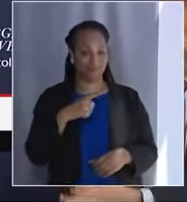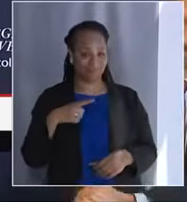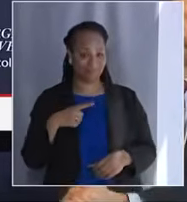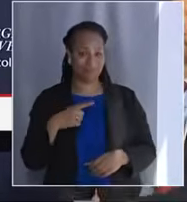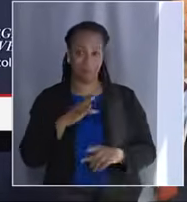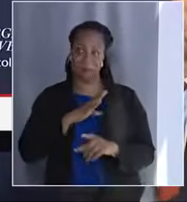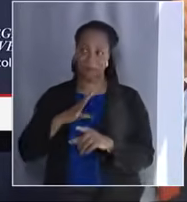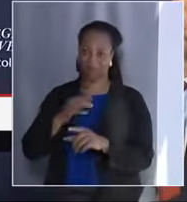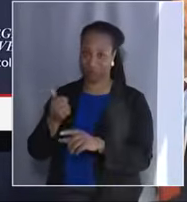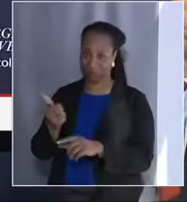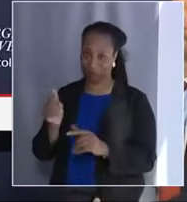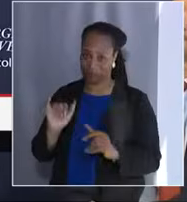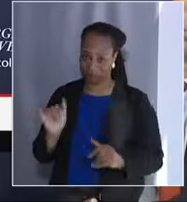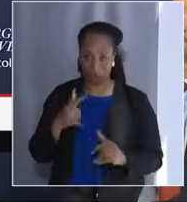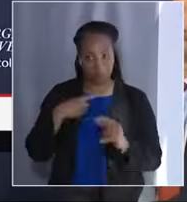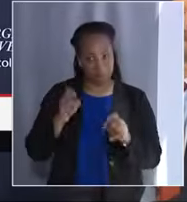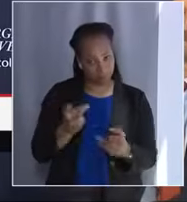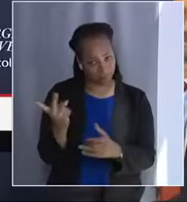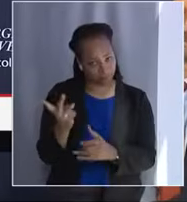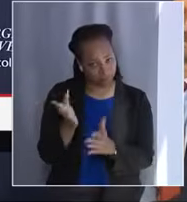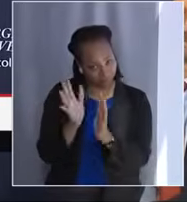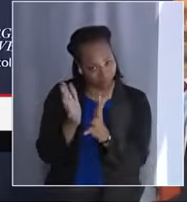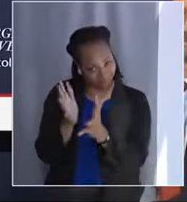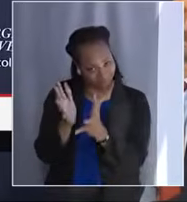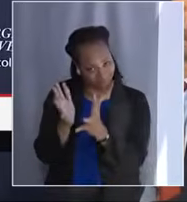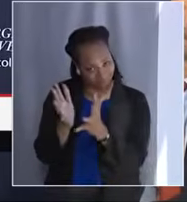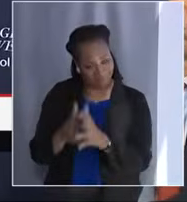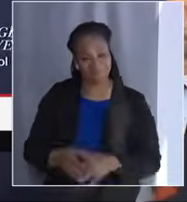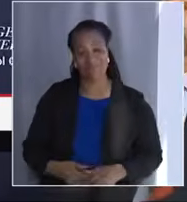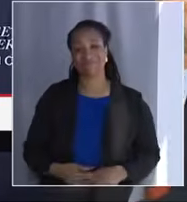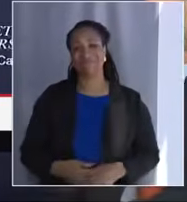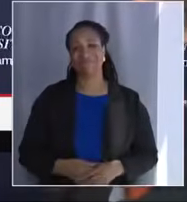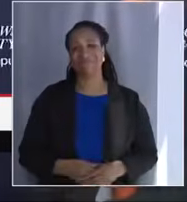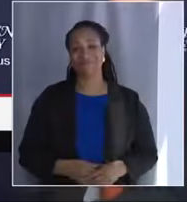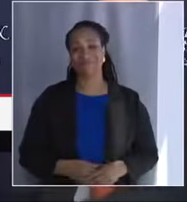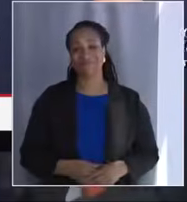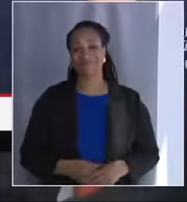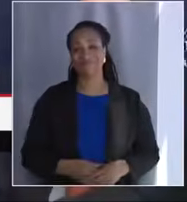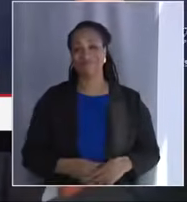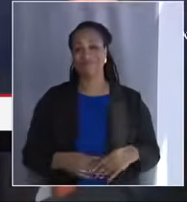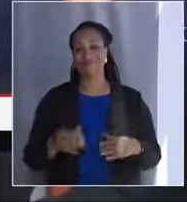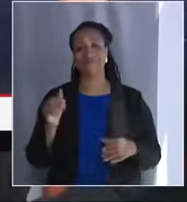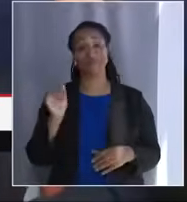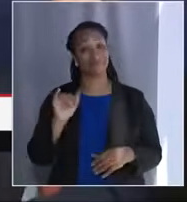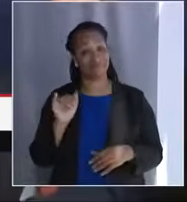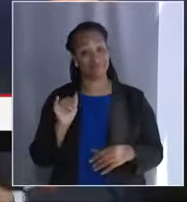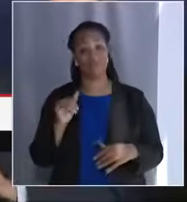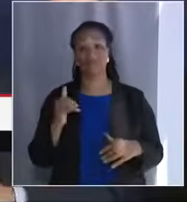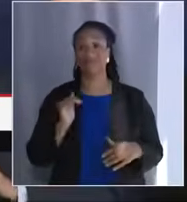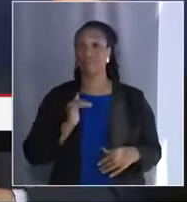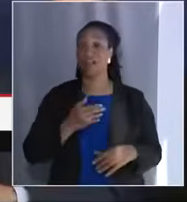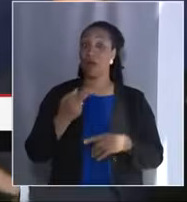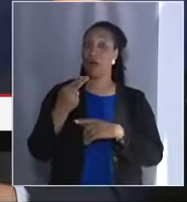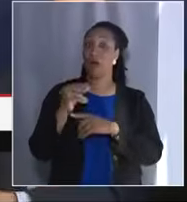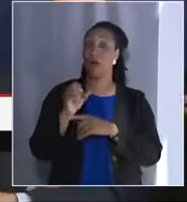And I know the very proud host, Councilmember Charles Allen for Ward 6. Thank you, Councilmember.